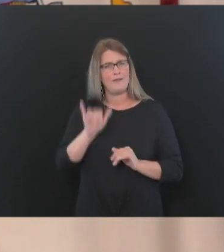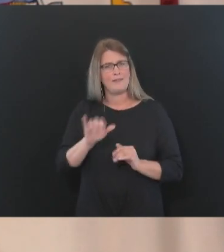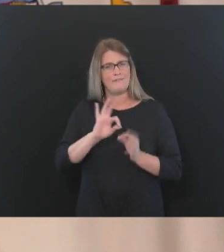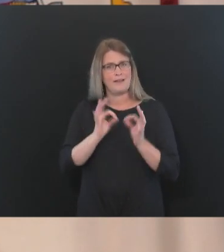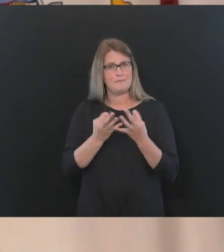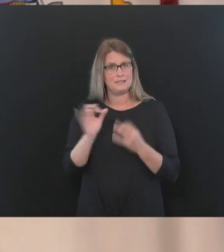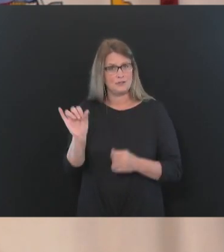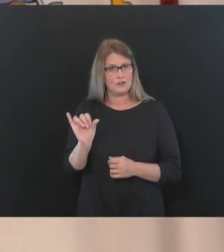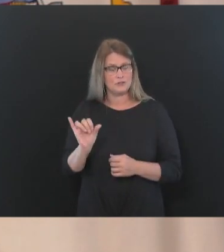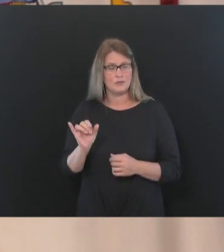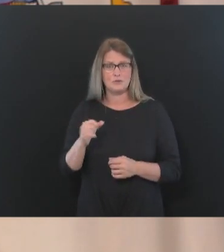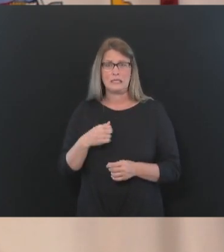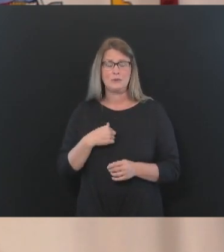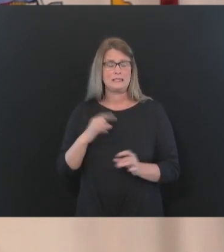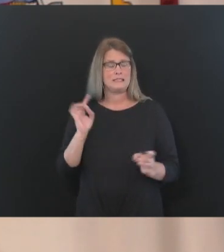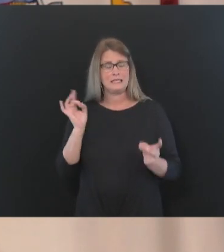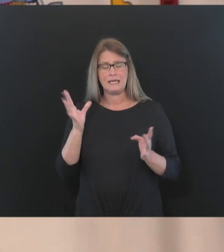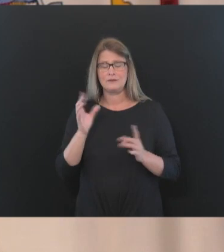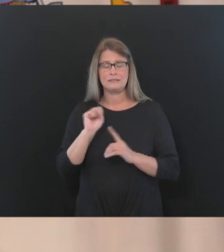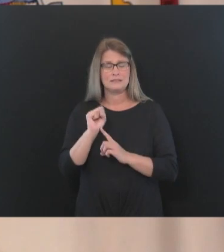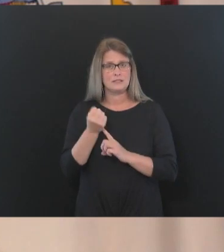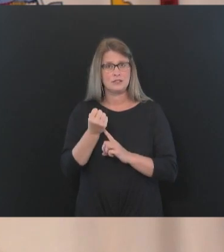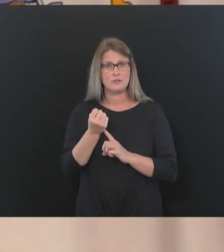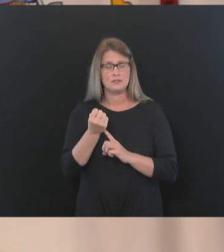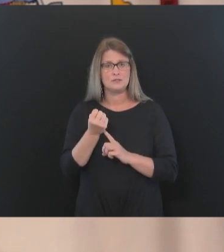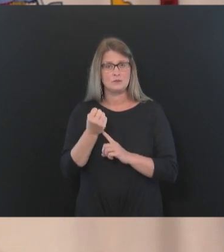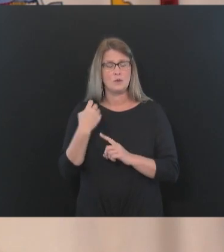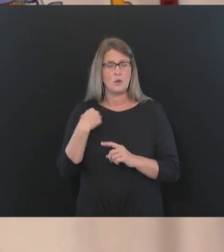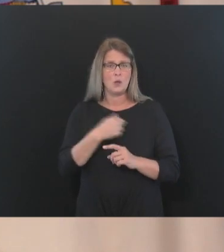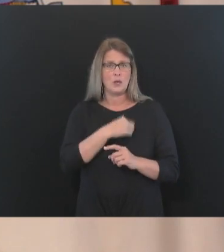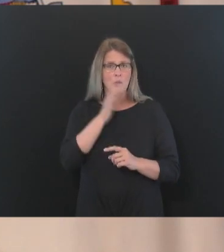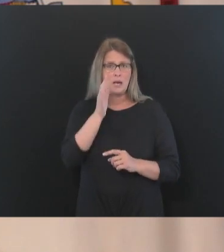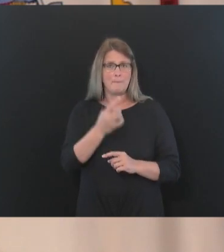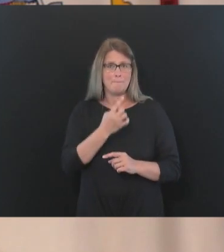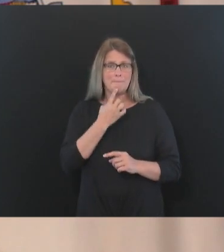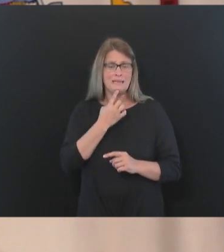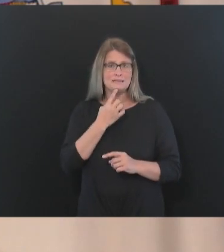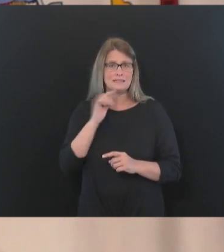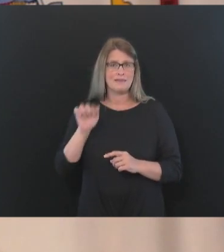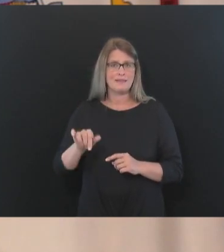we just hate it and we miss them. And so,